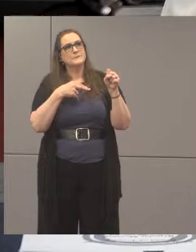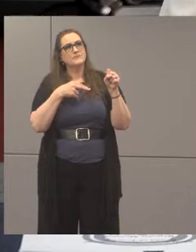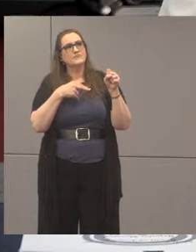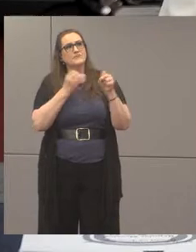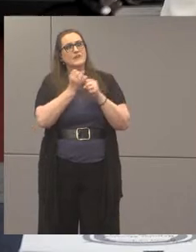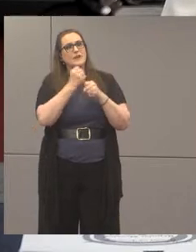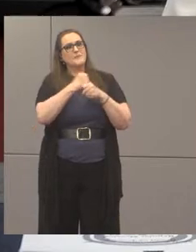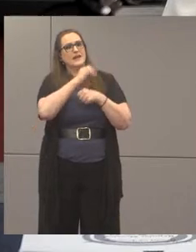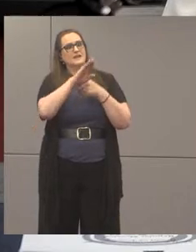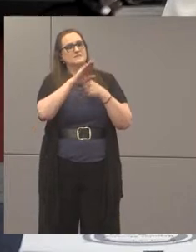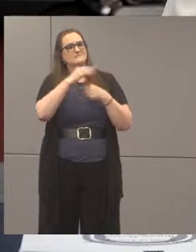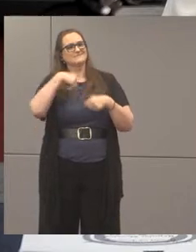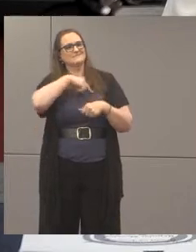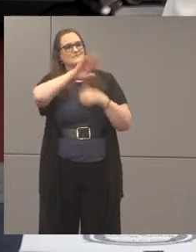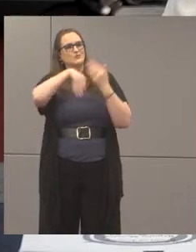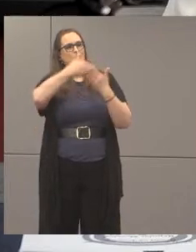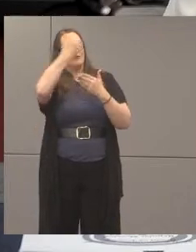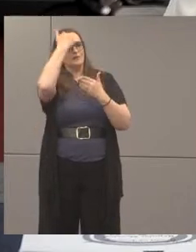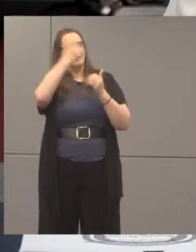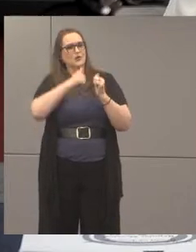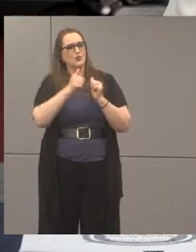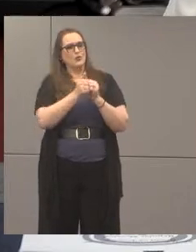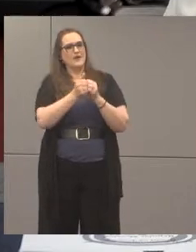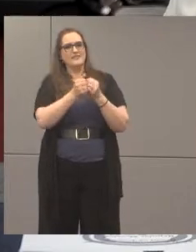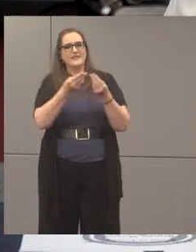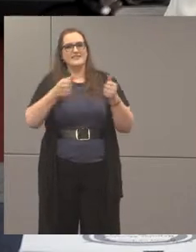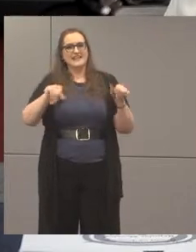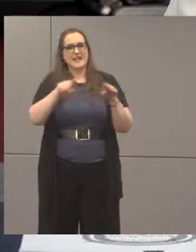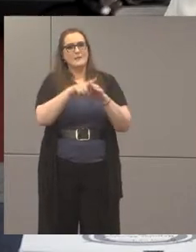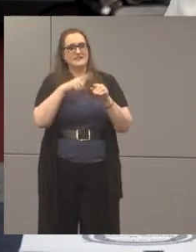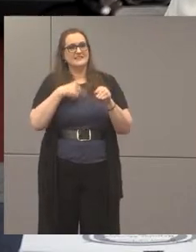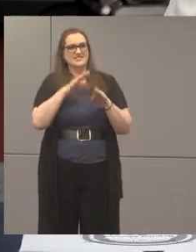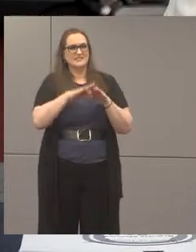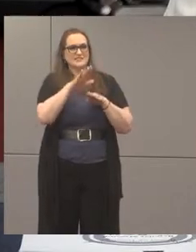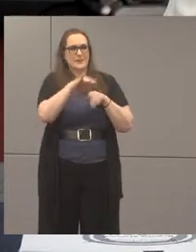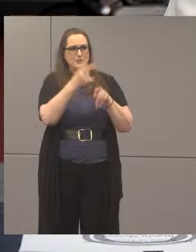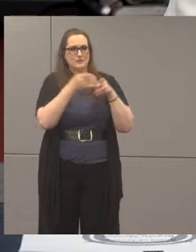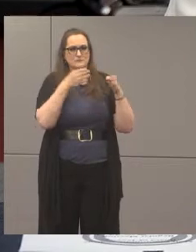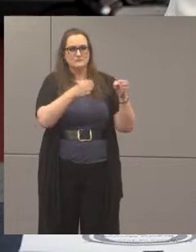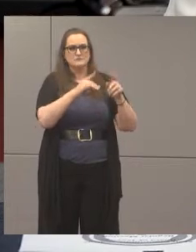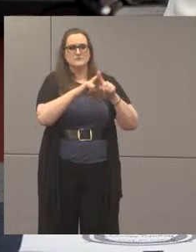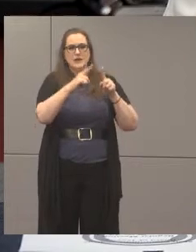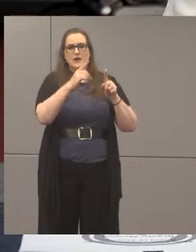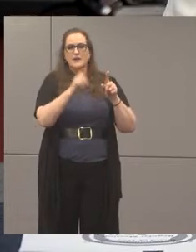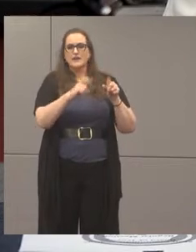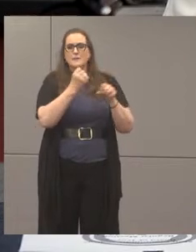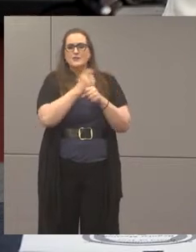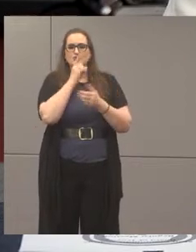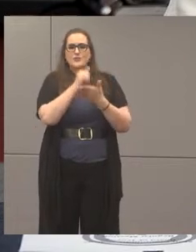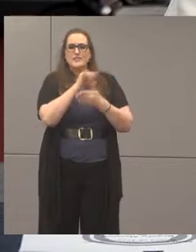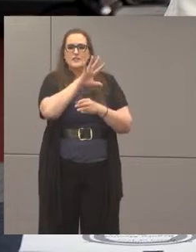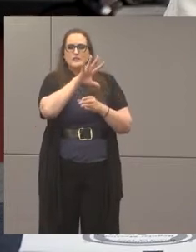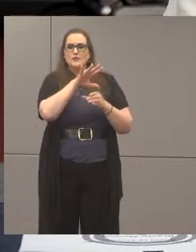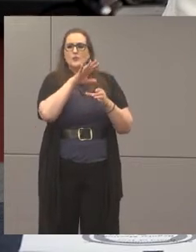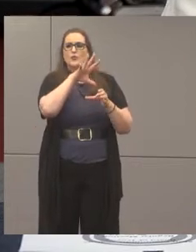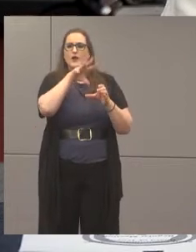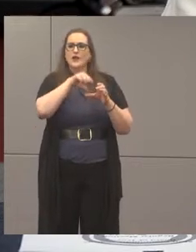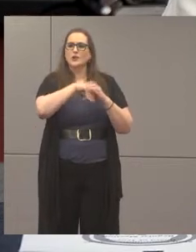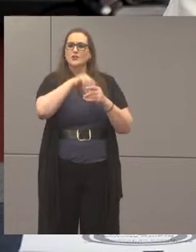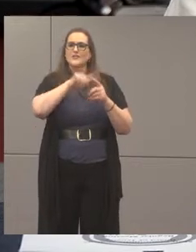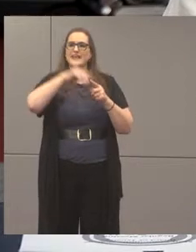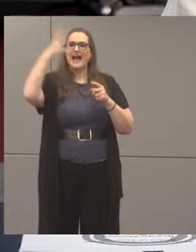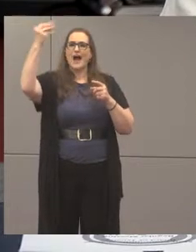making us all familiar with the campus is a step in the right direction. We need to be sure that we also include the outlying